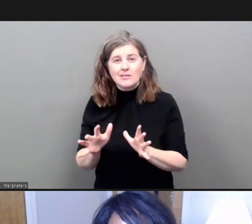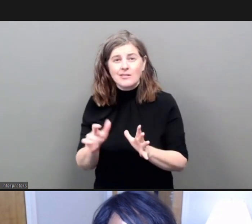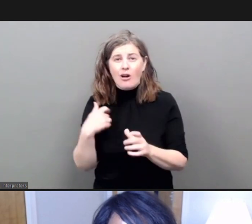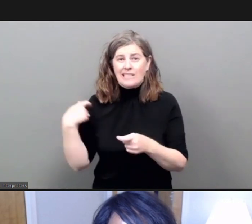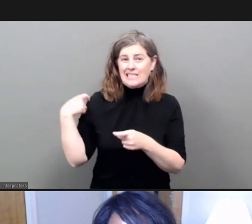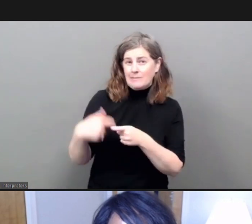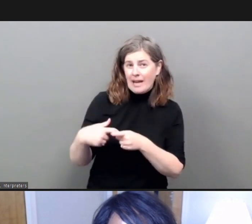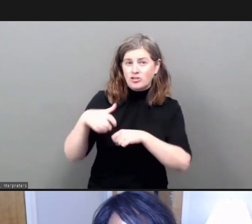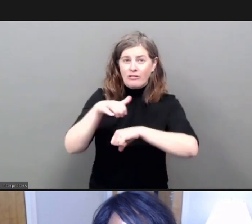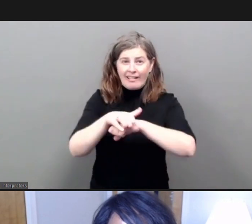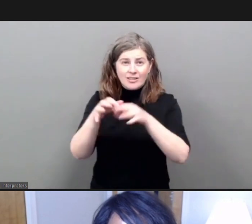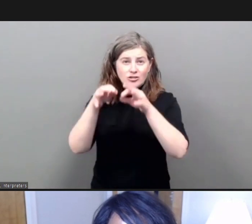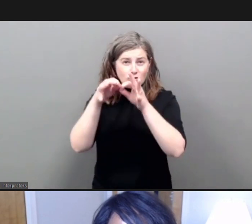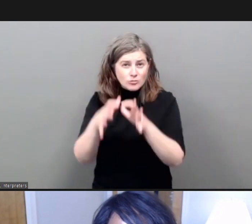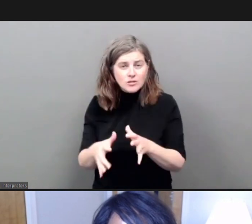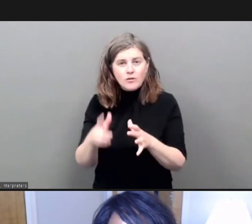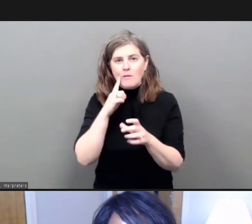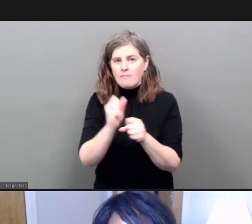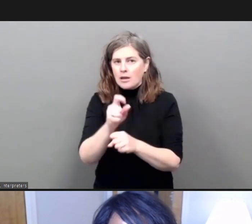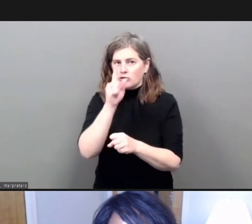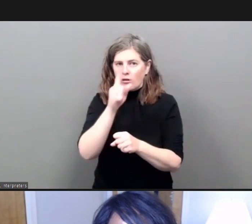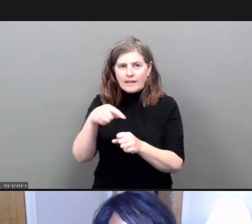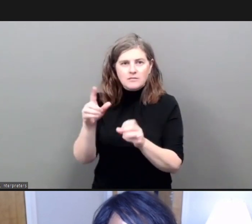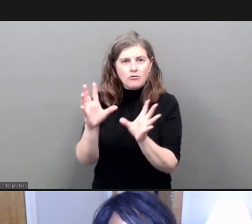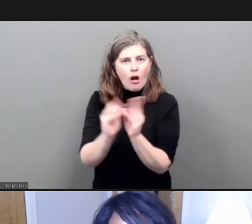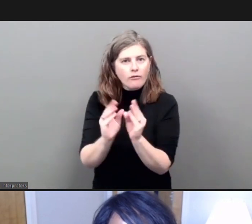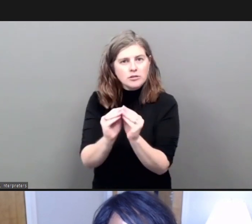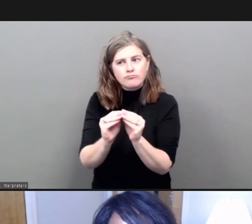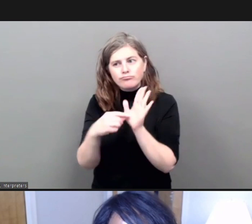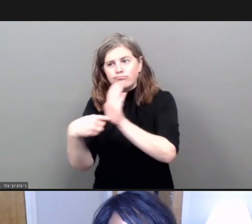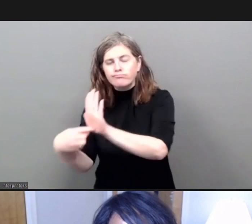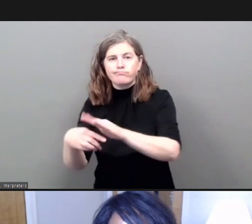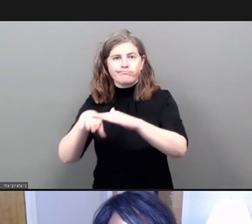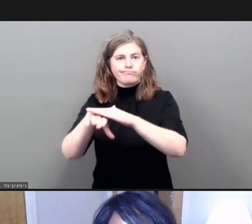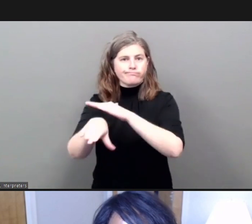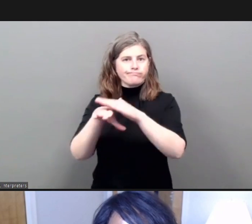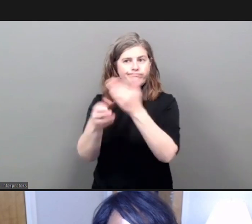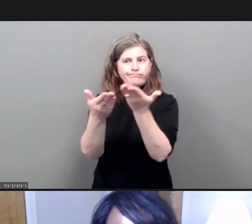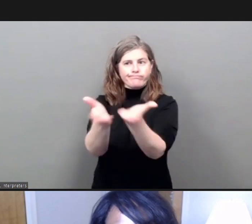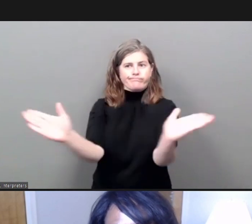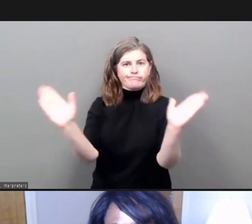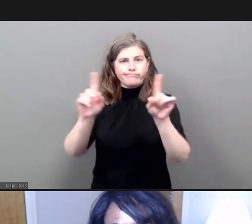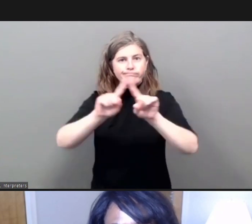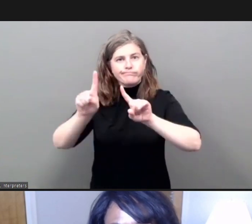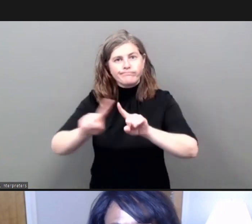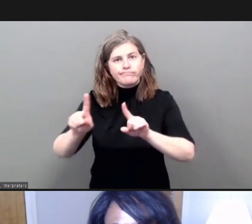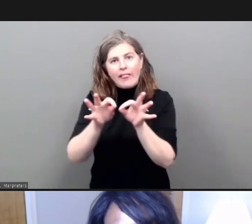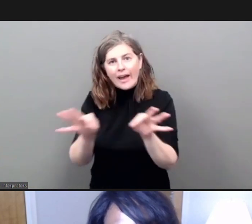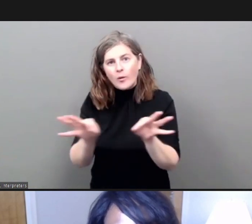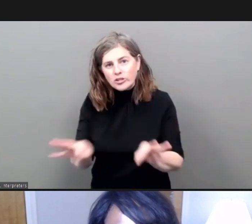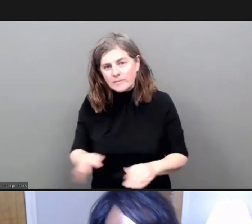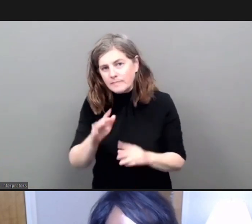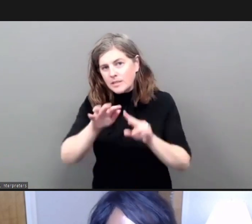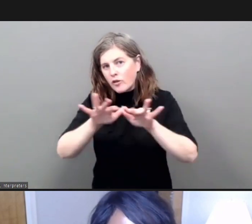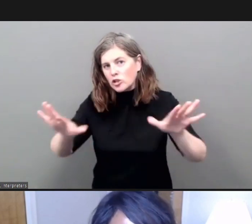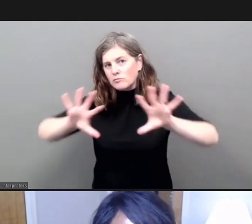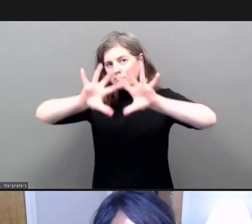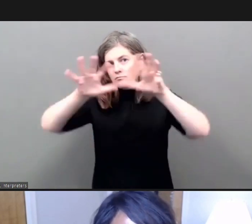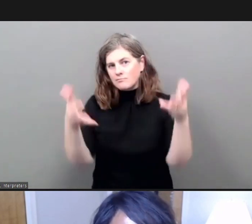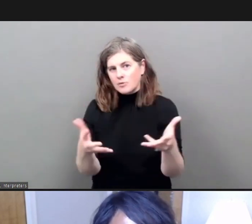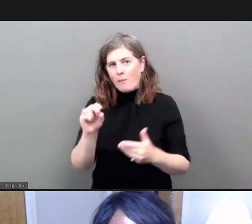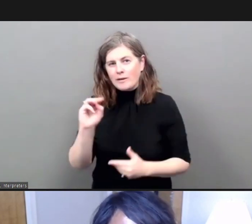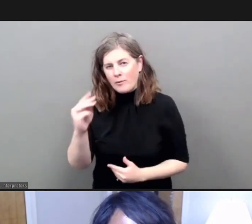Spanish language interpreters for making sure these press conferences are accessible to a diverse breadth of New